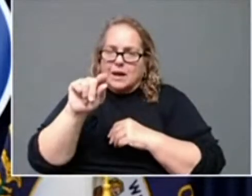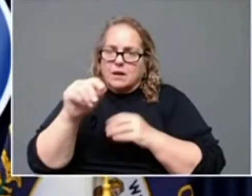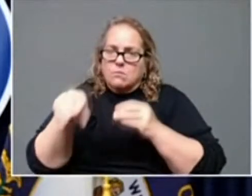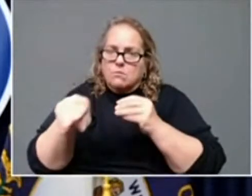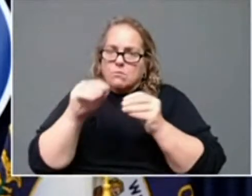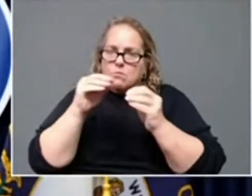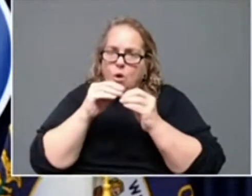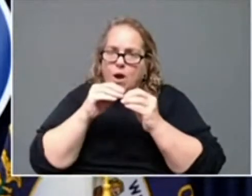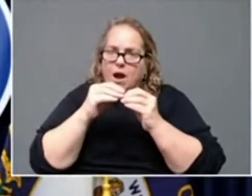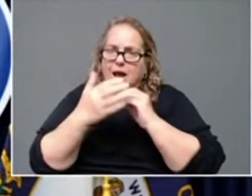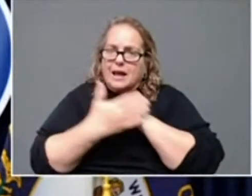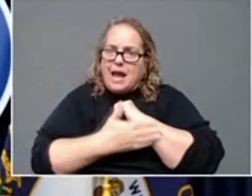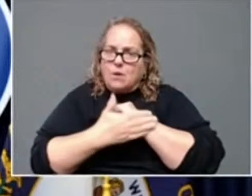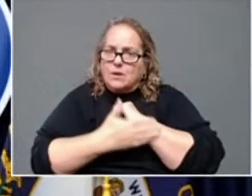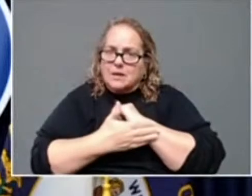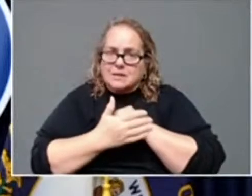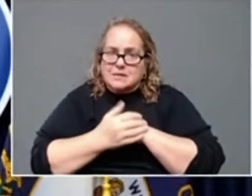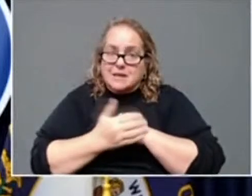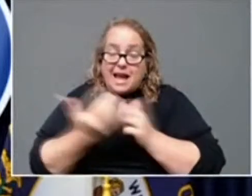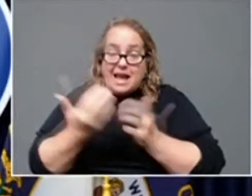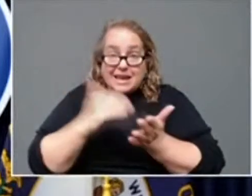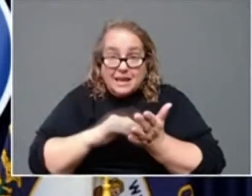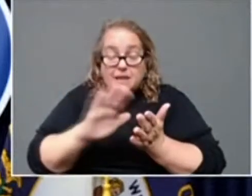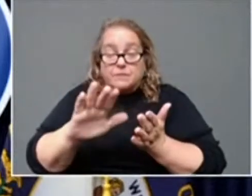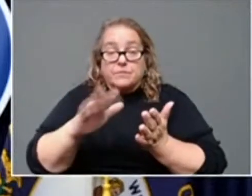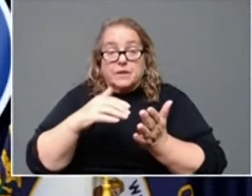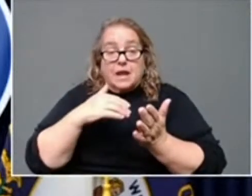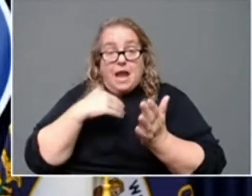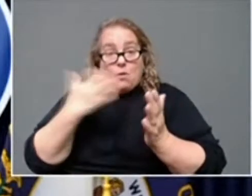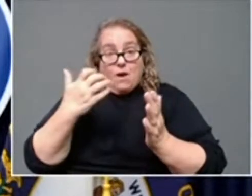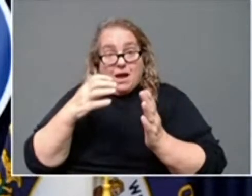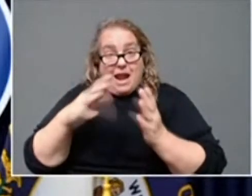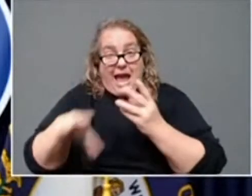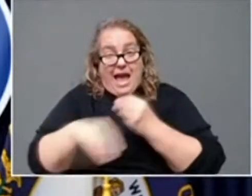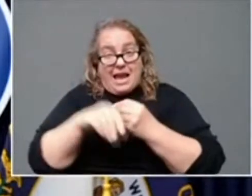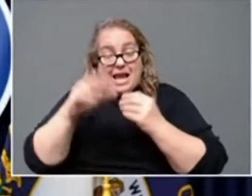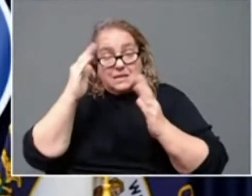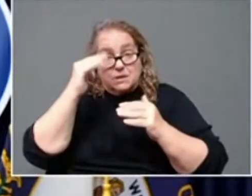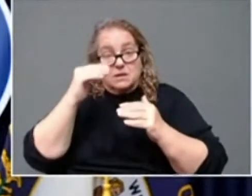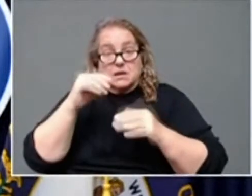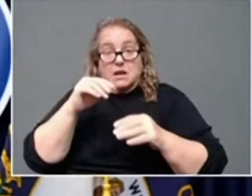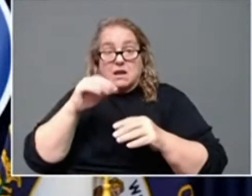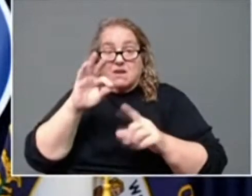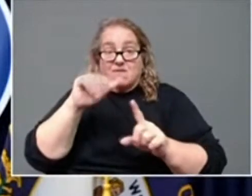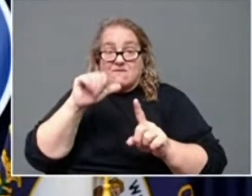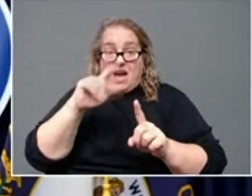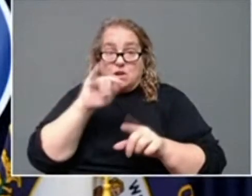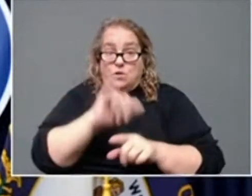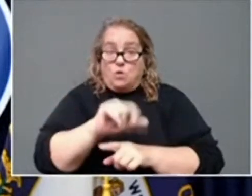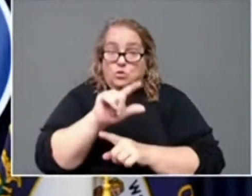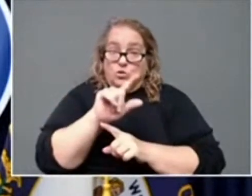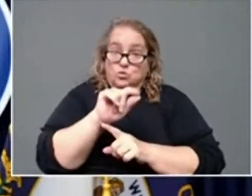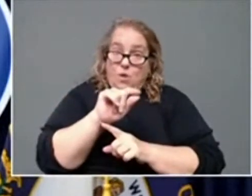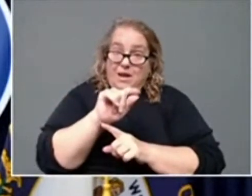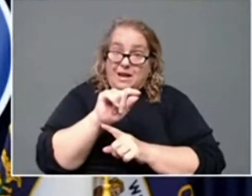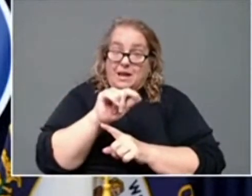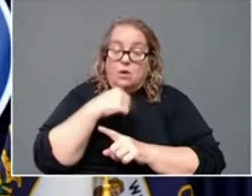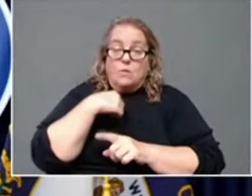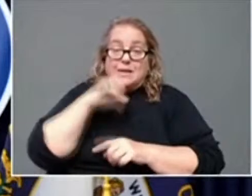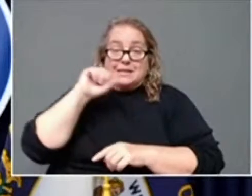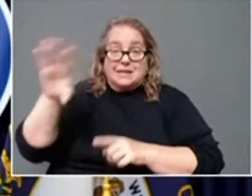expectation. The fact that those 20 were sent up to FEMA does not mean we're going to be granted 20. I will tell you